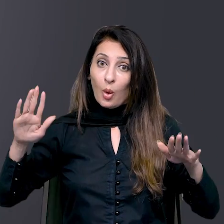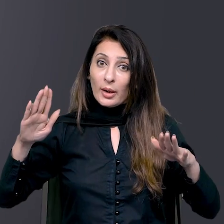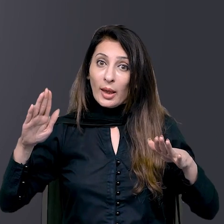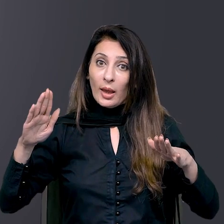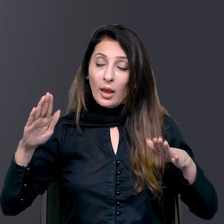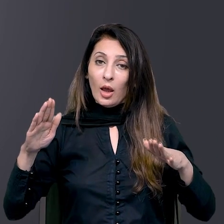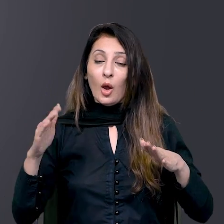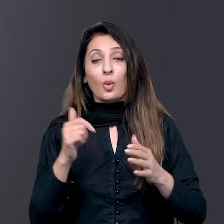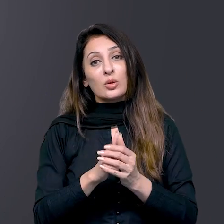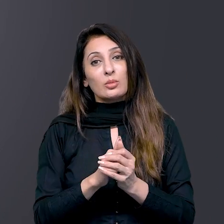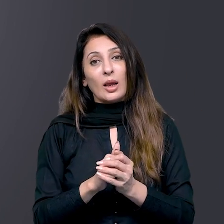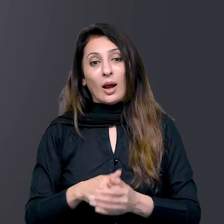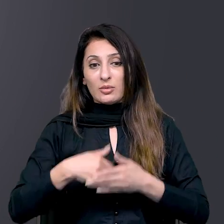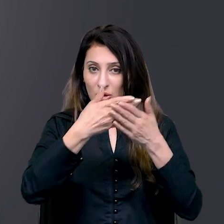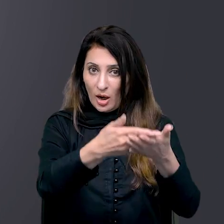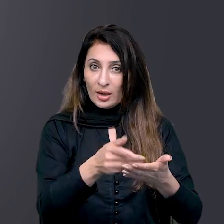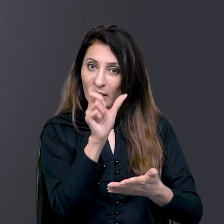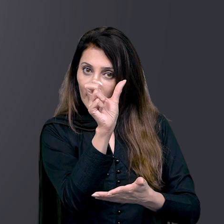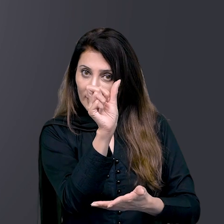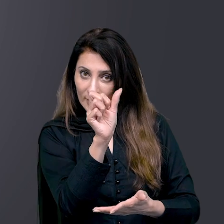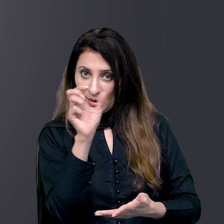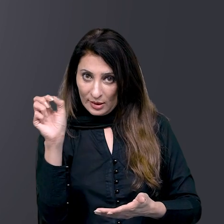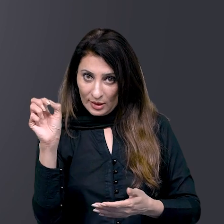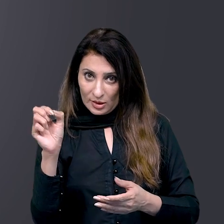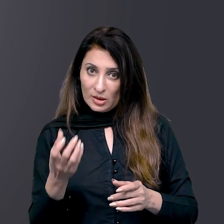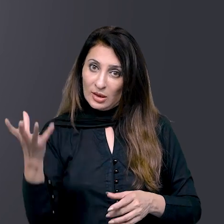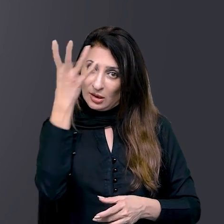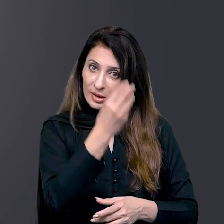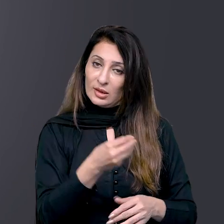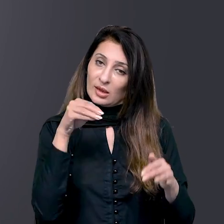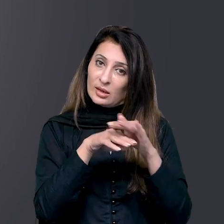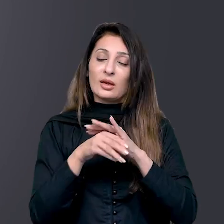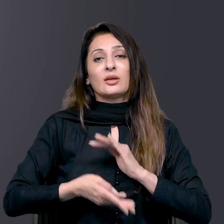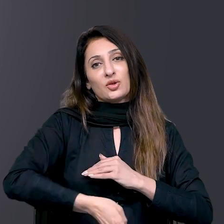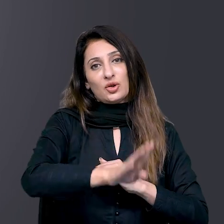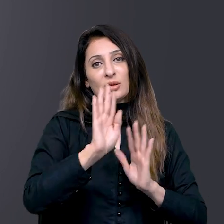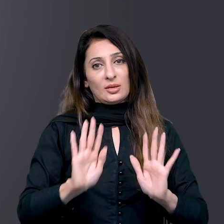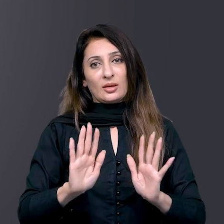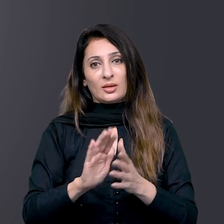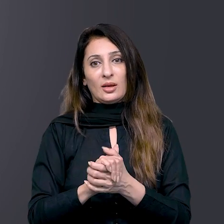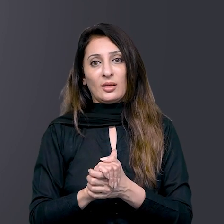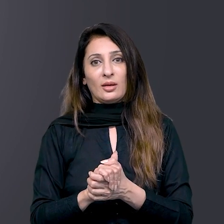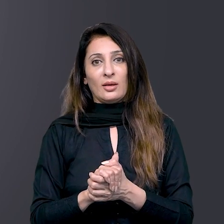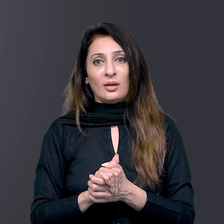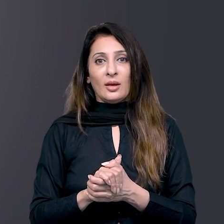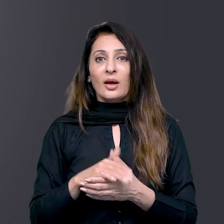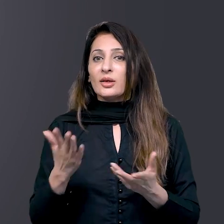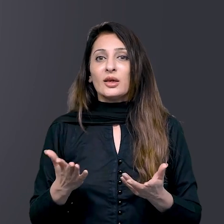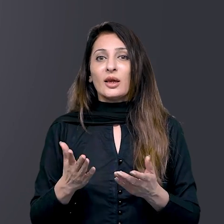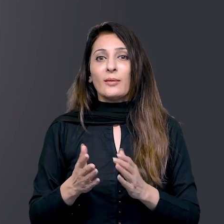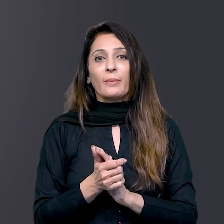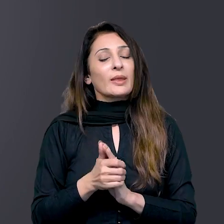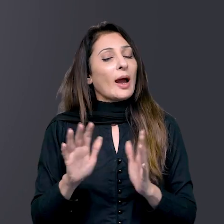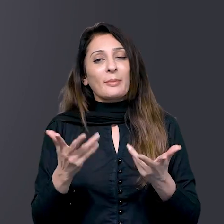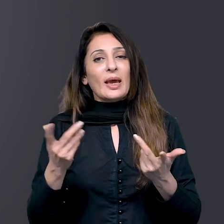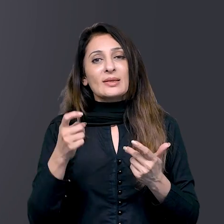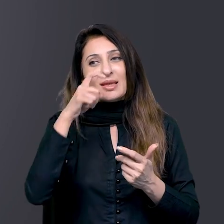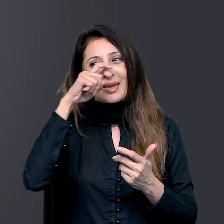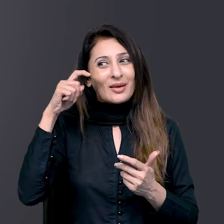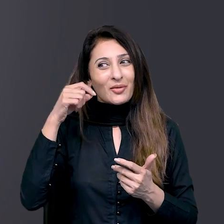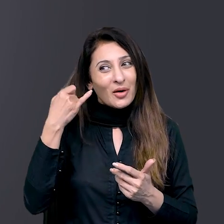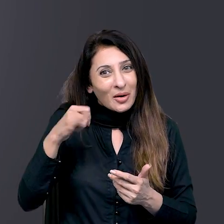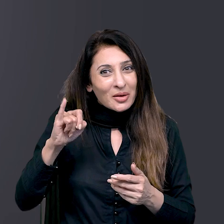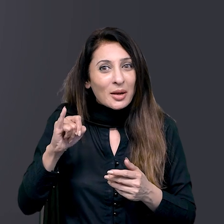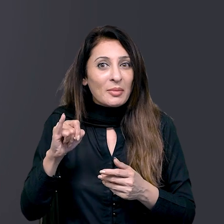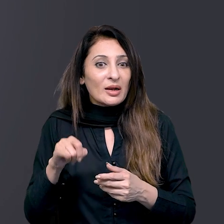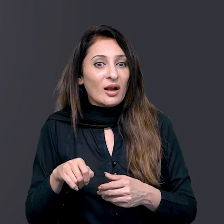and appeal within 60 days. Now, this is essentially a brief synopsis of how do you register